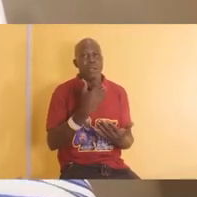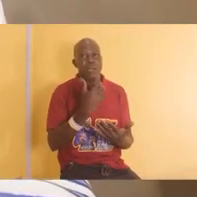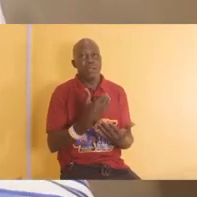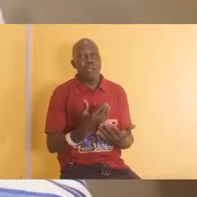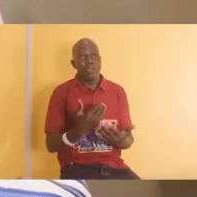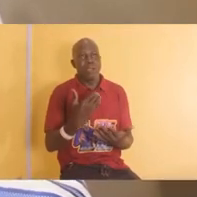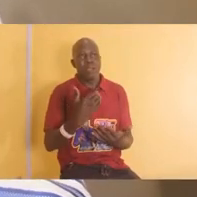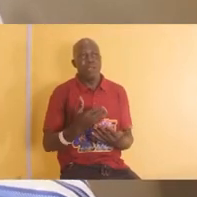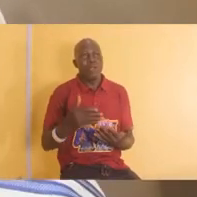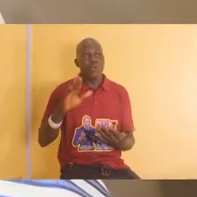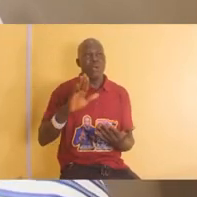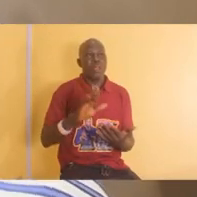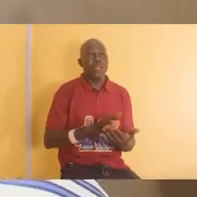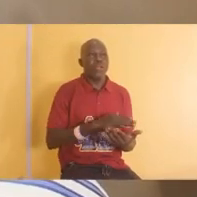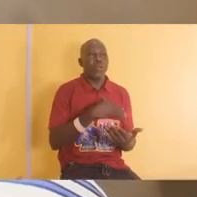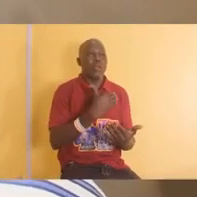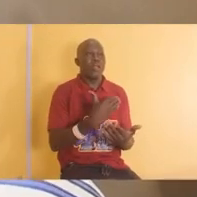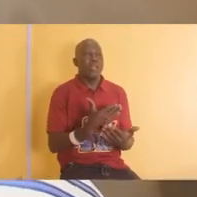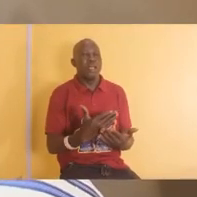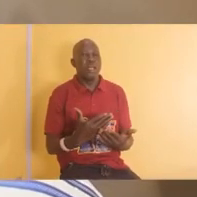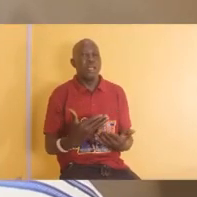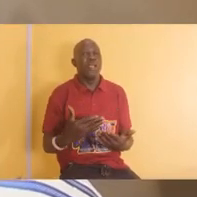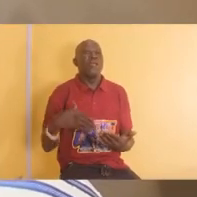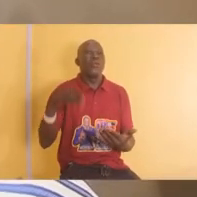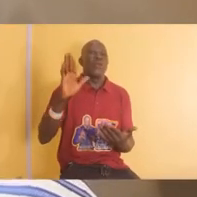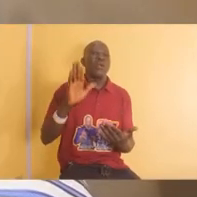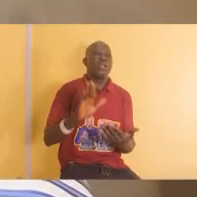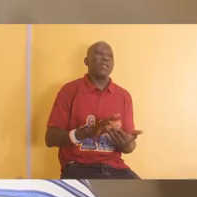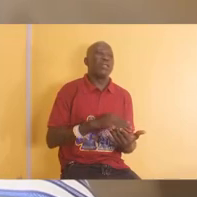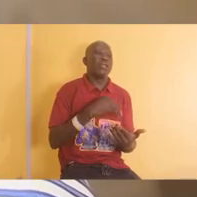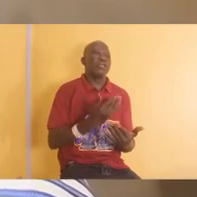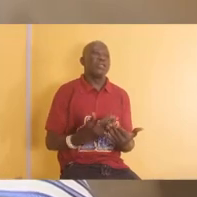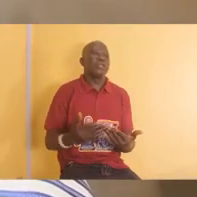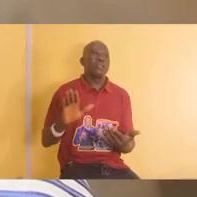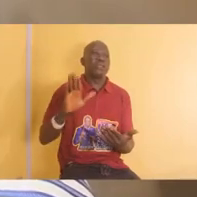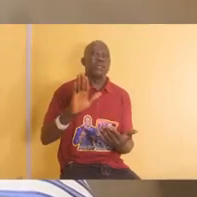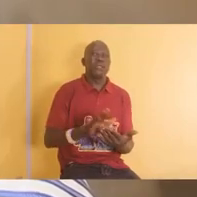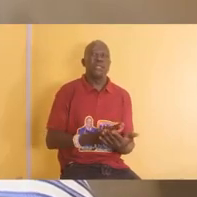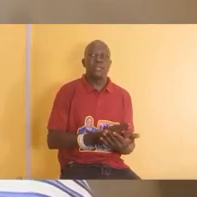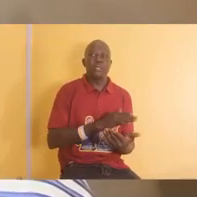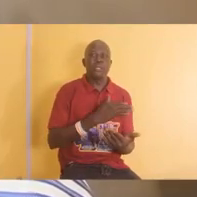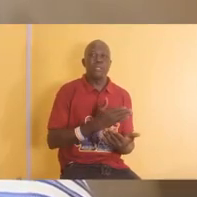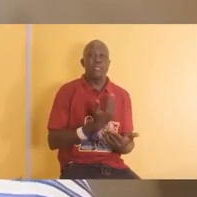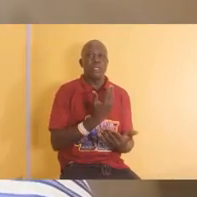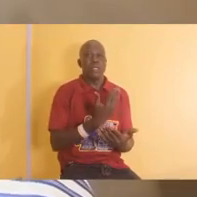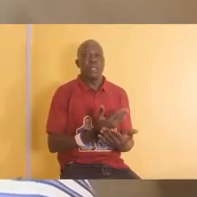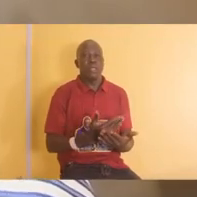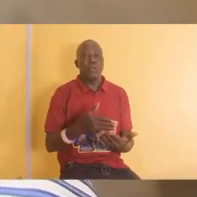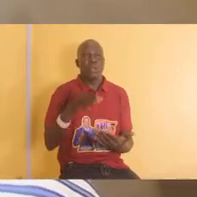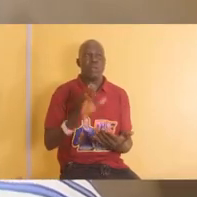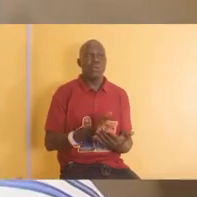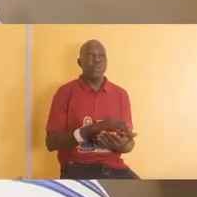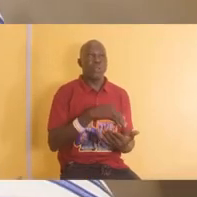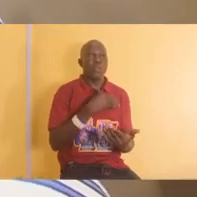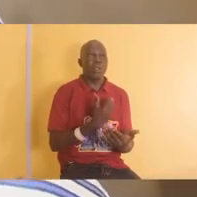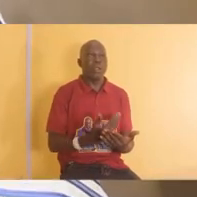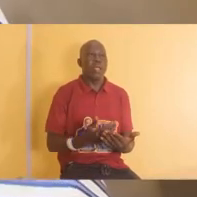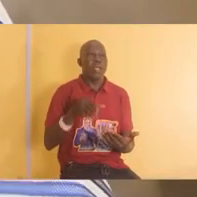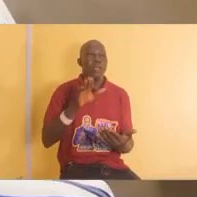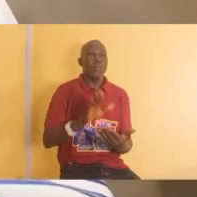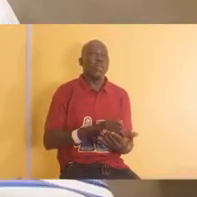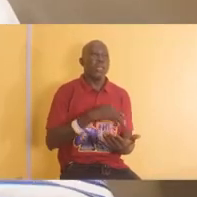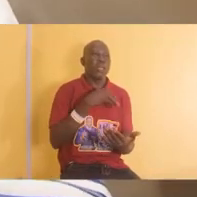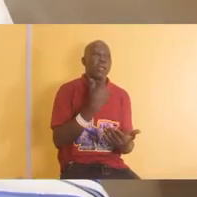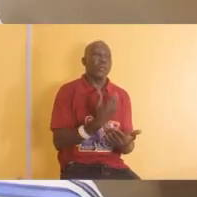bo wale wale wale nseseye ewa